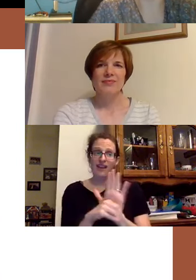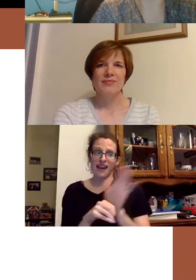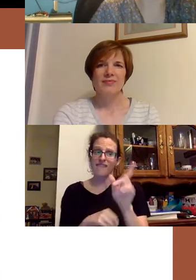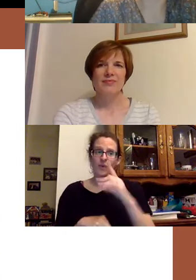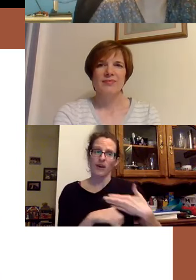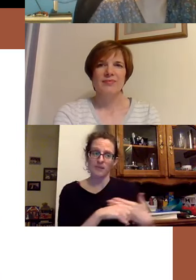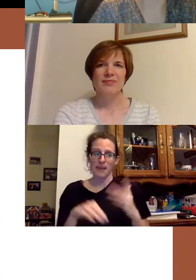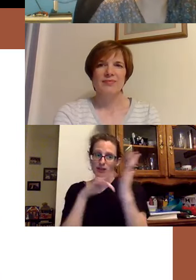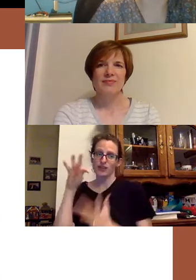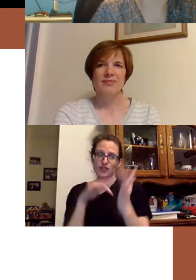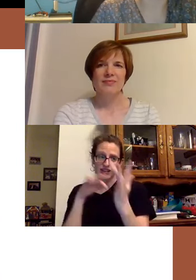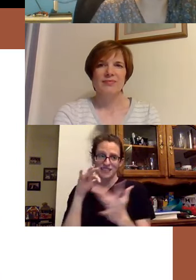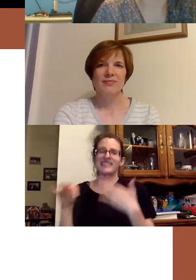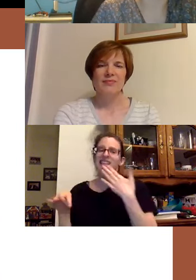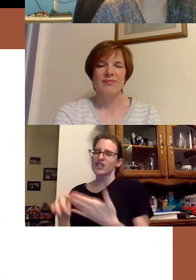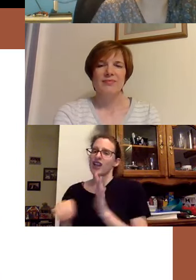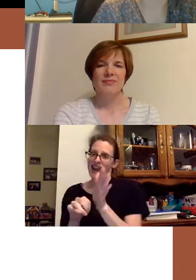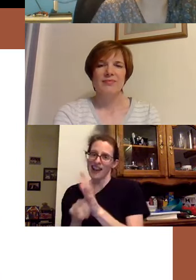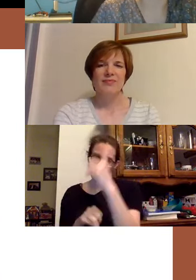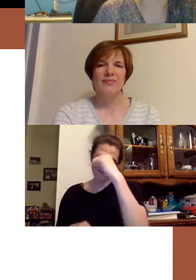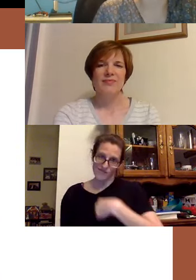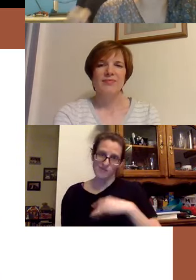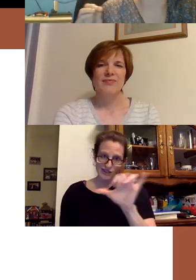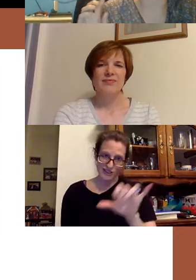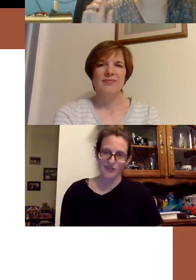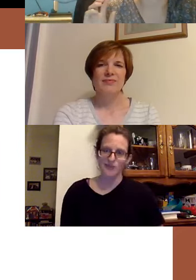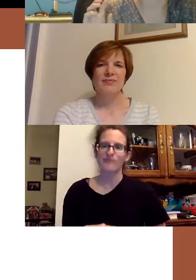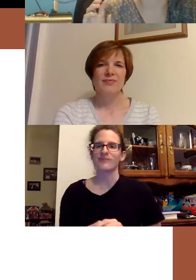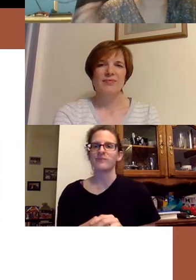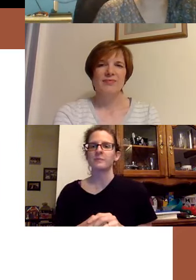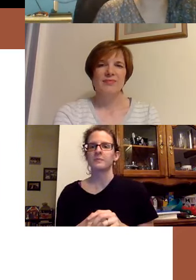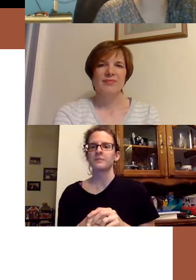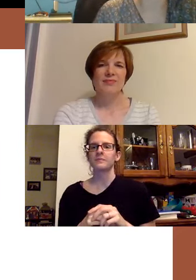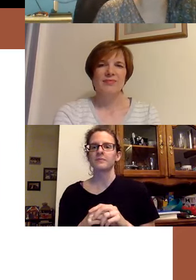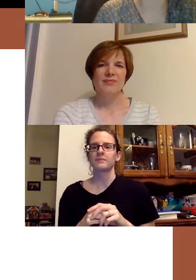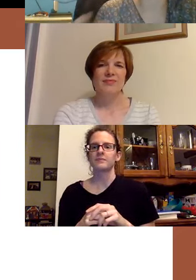for me. So it has,